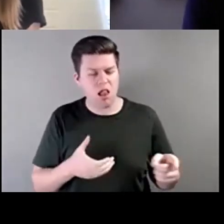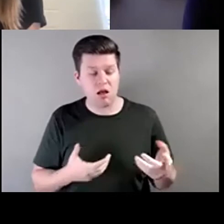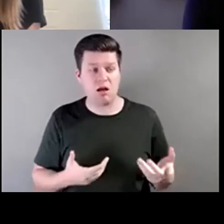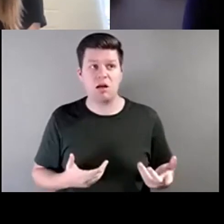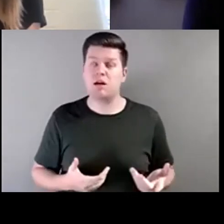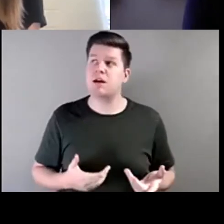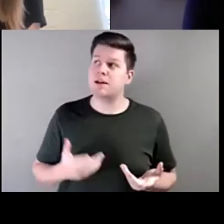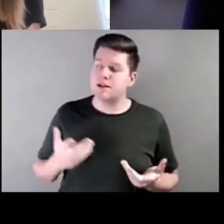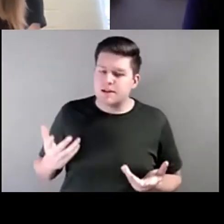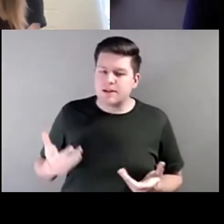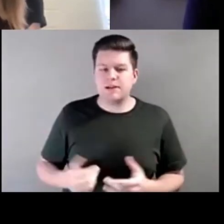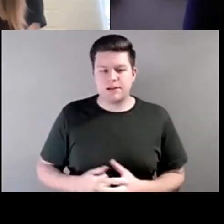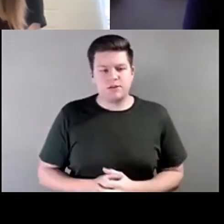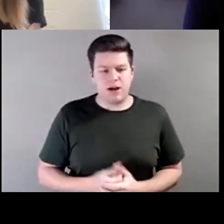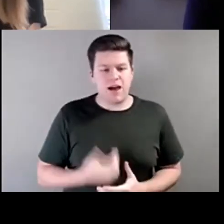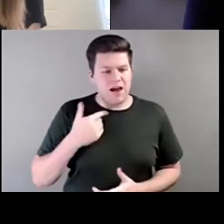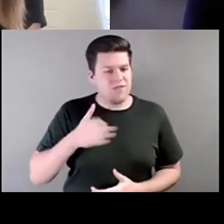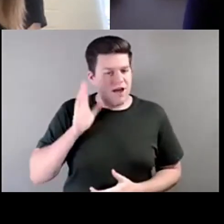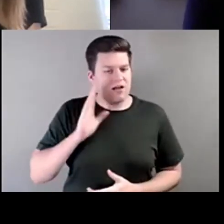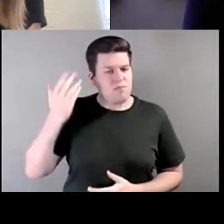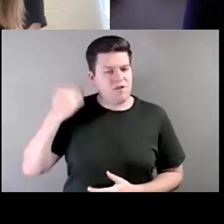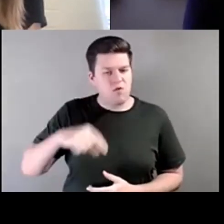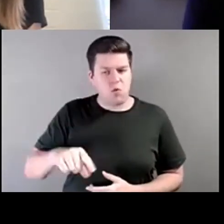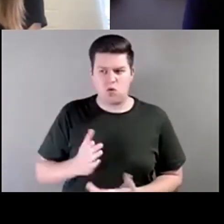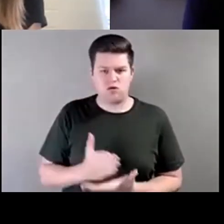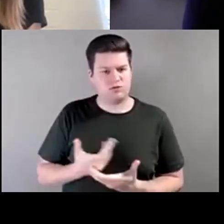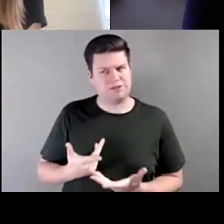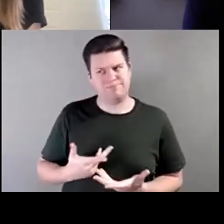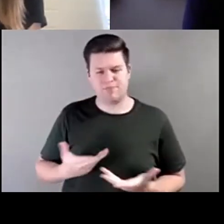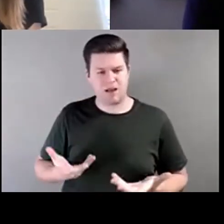before. Why is it at the discretion of the business owner?